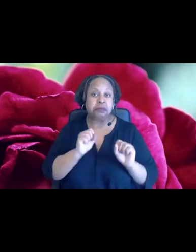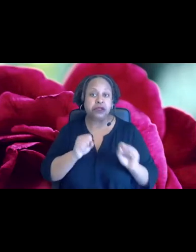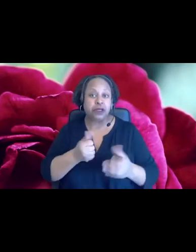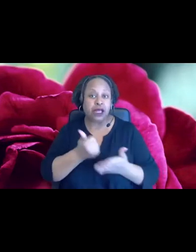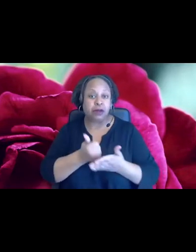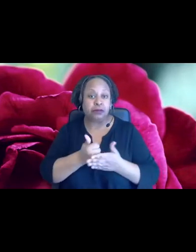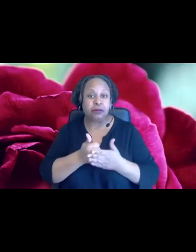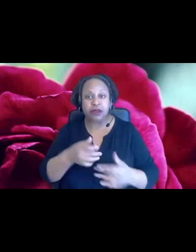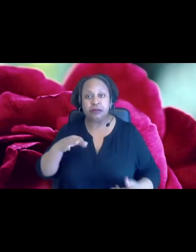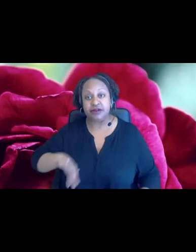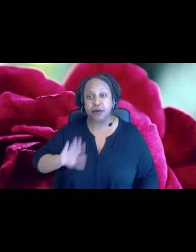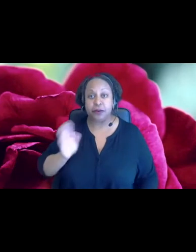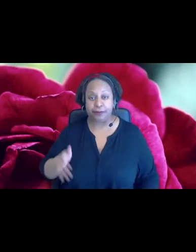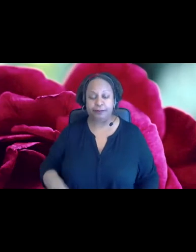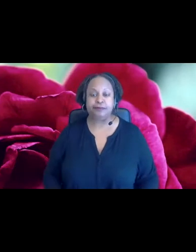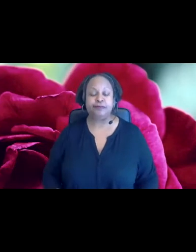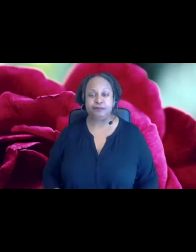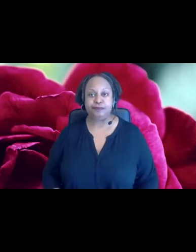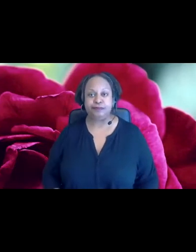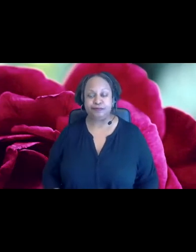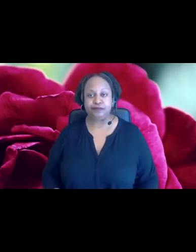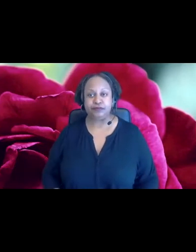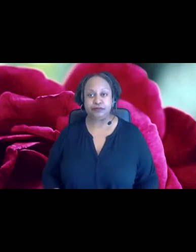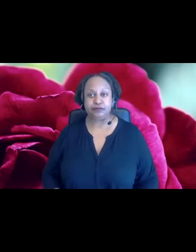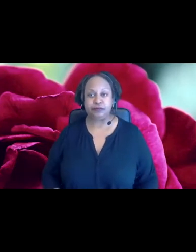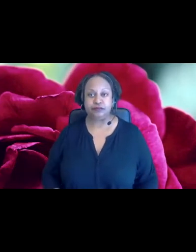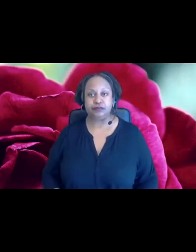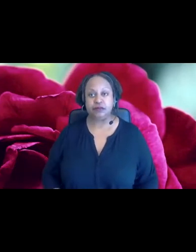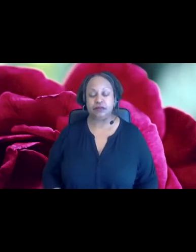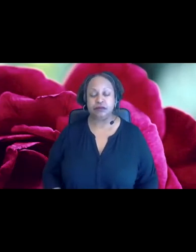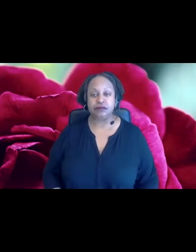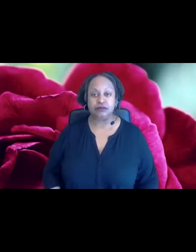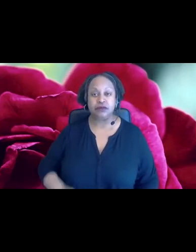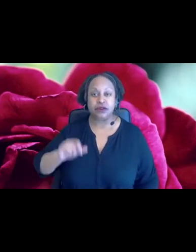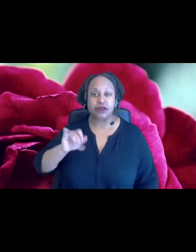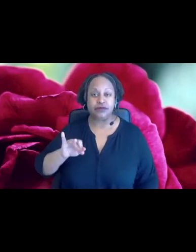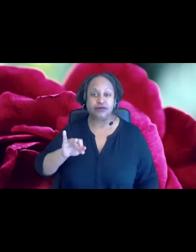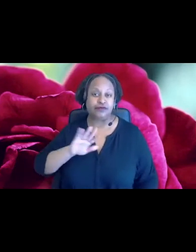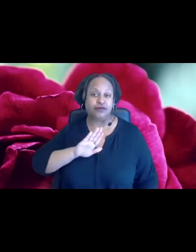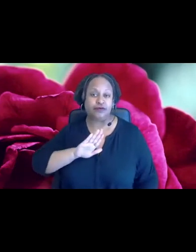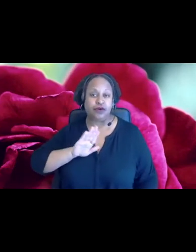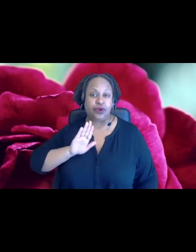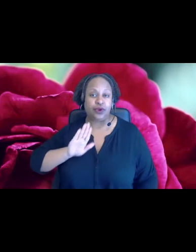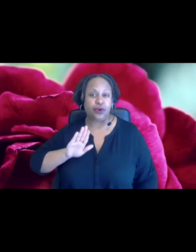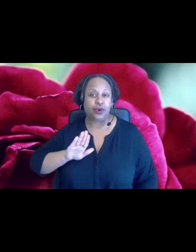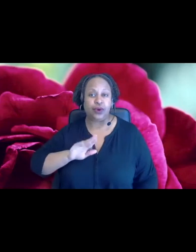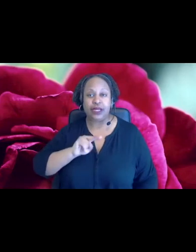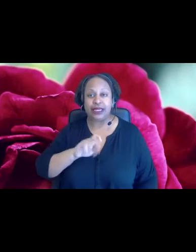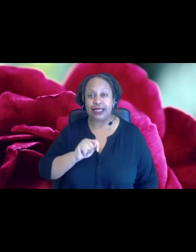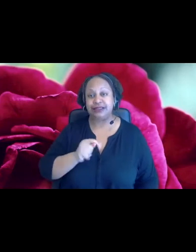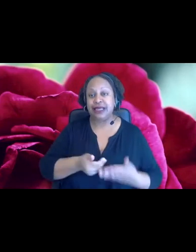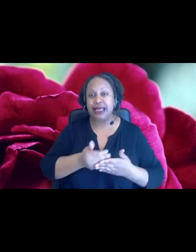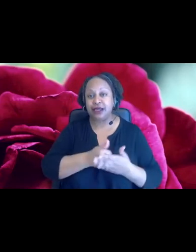situation. If your net income figure turns out to be